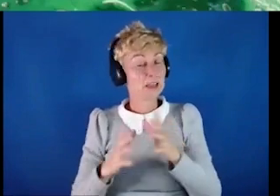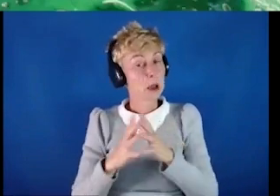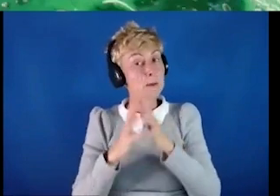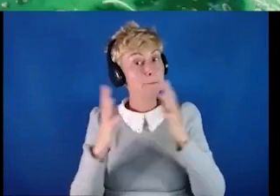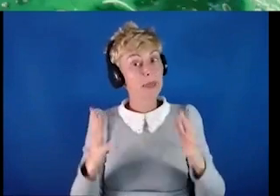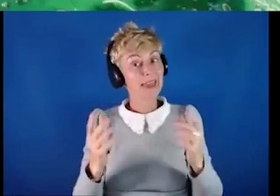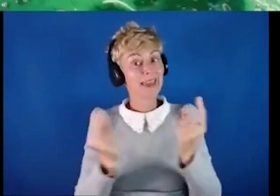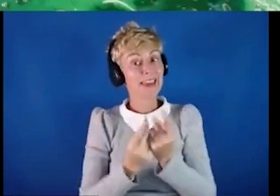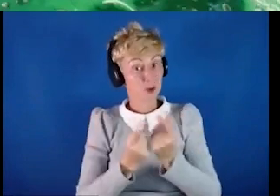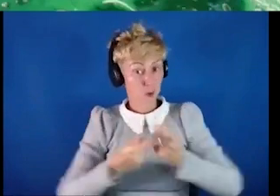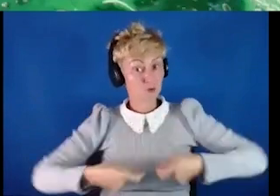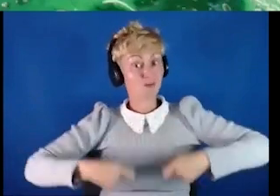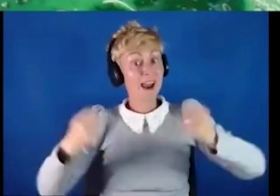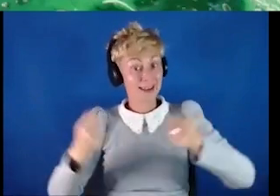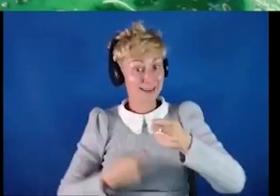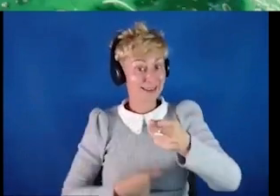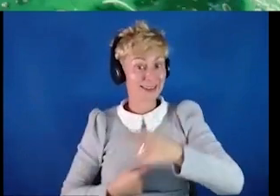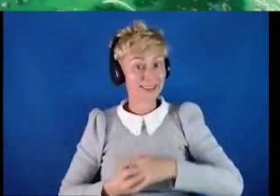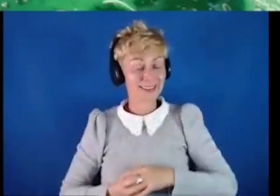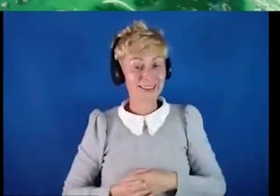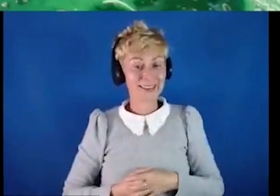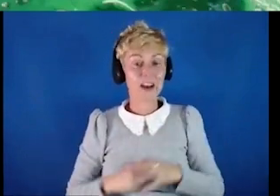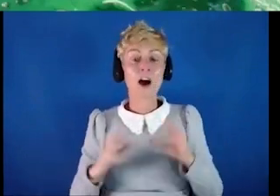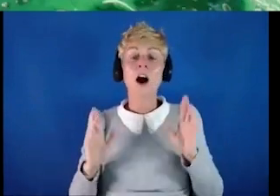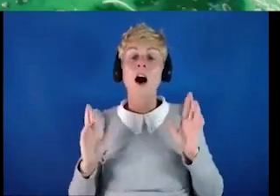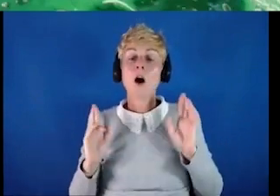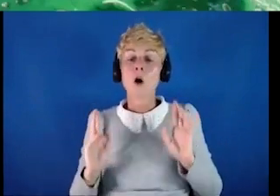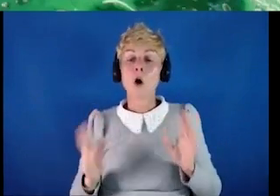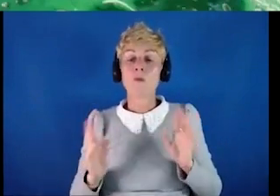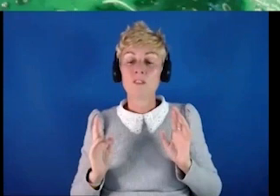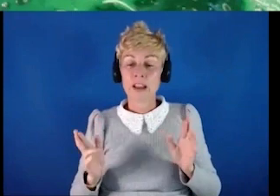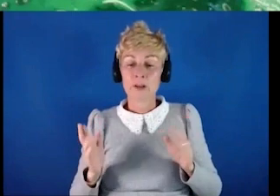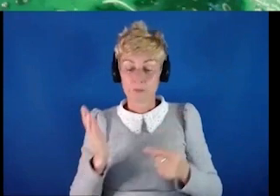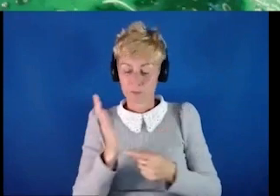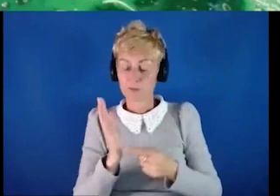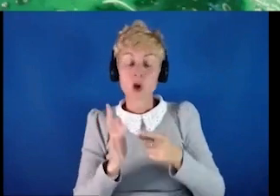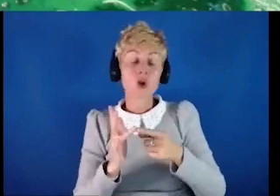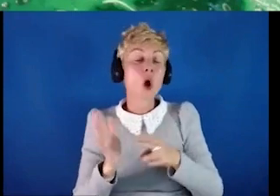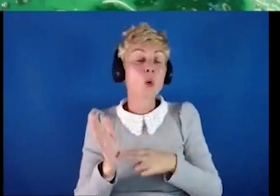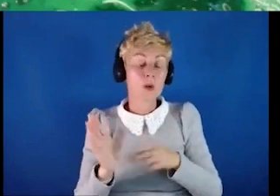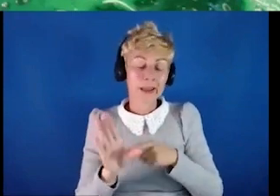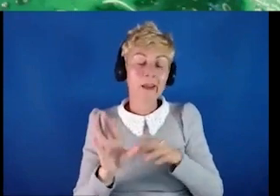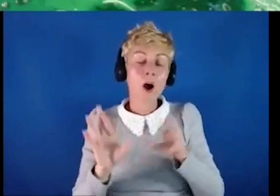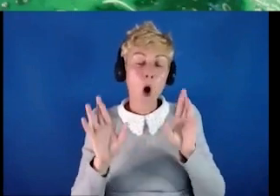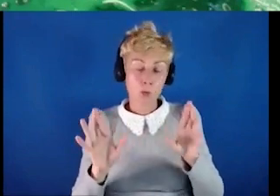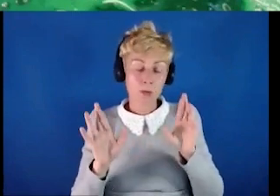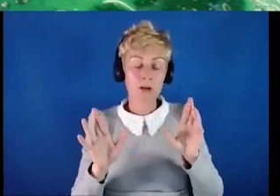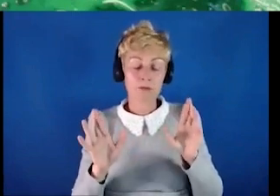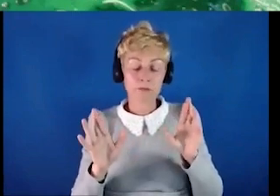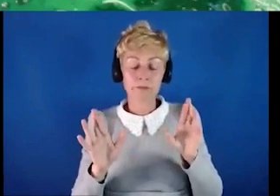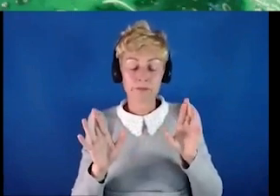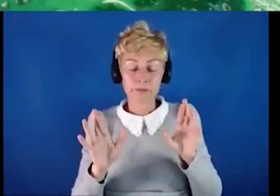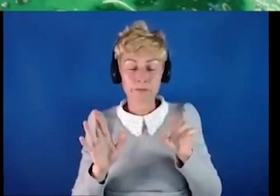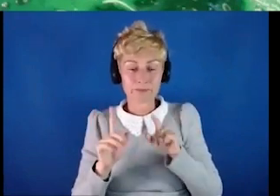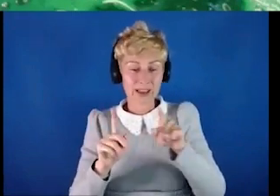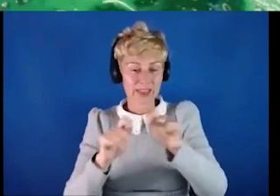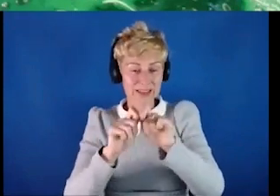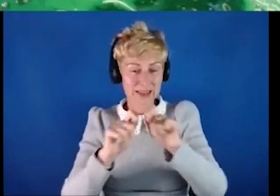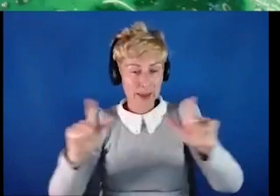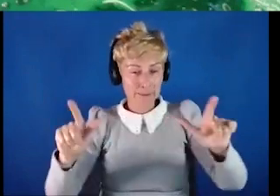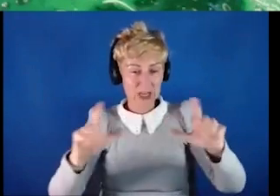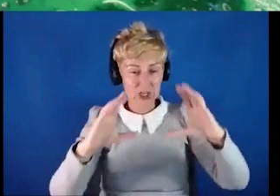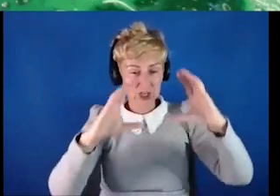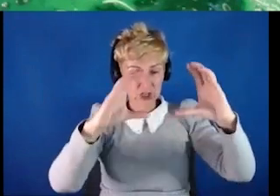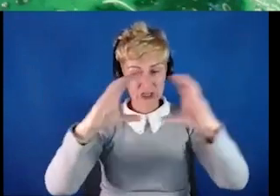issues, but I hope, and Tony himself hopes, that these kind of images, these fragments